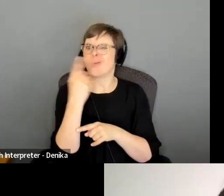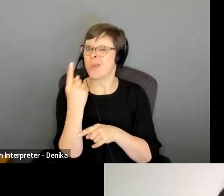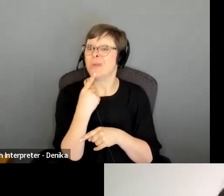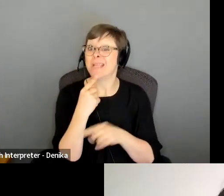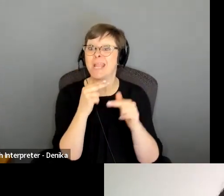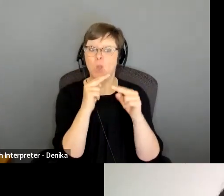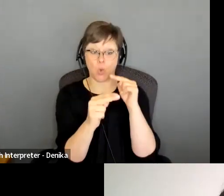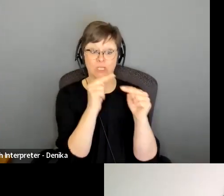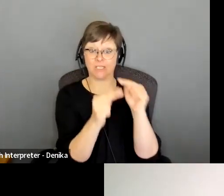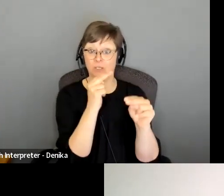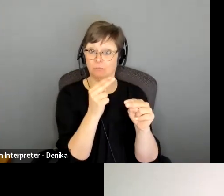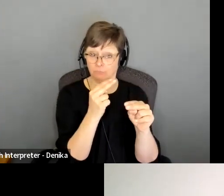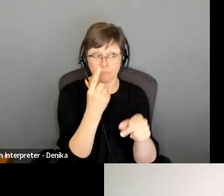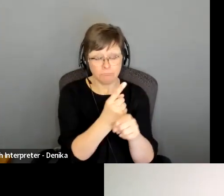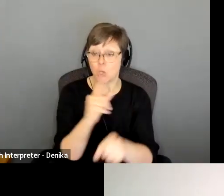tool.